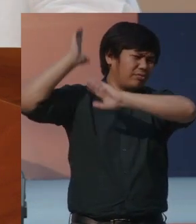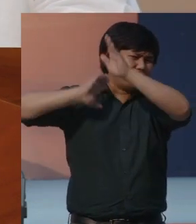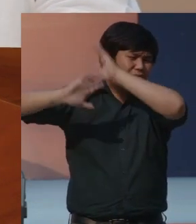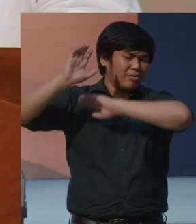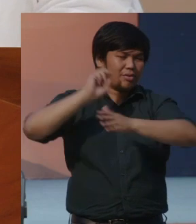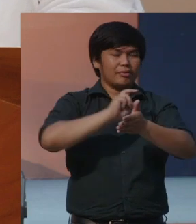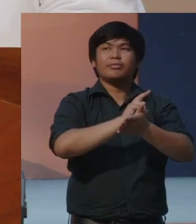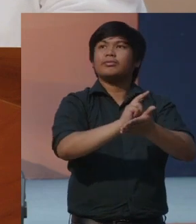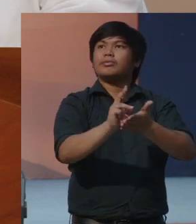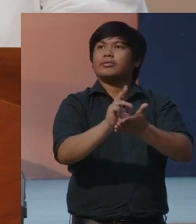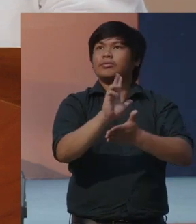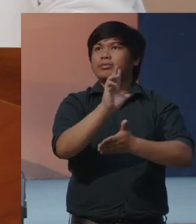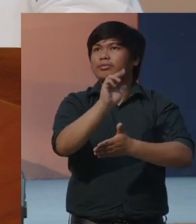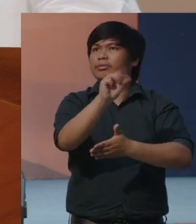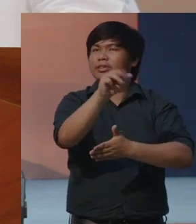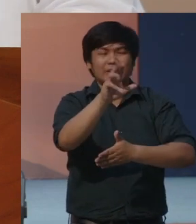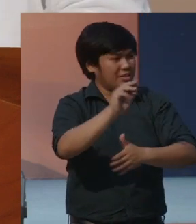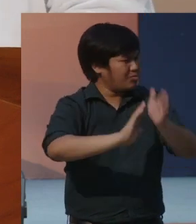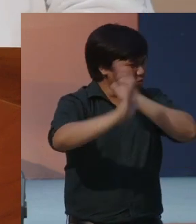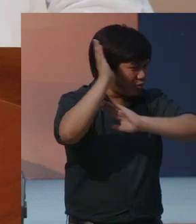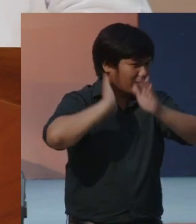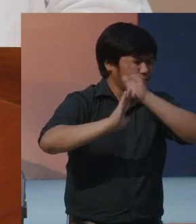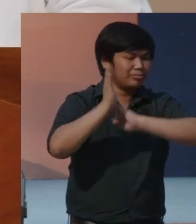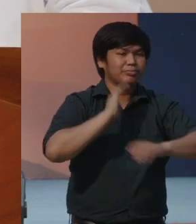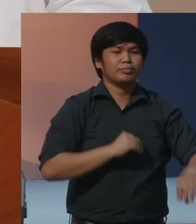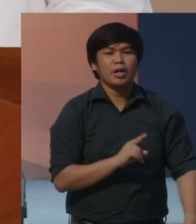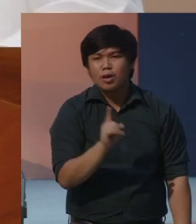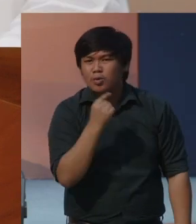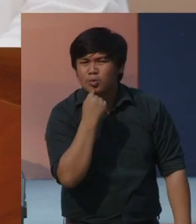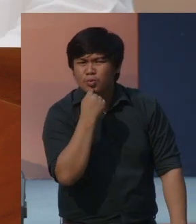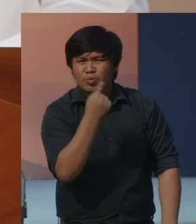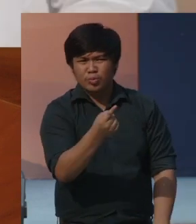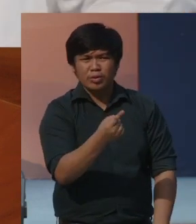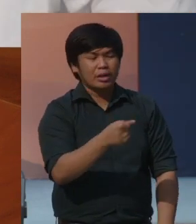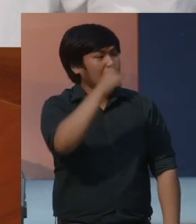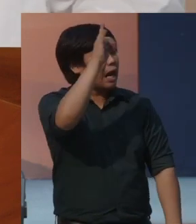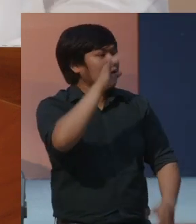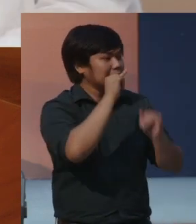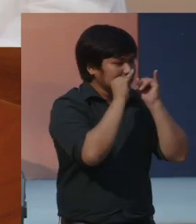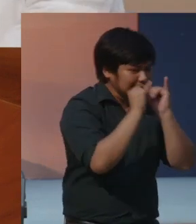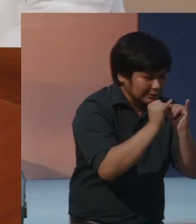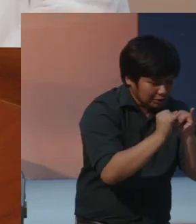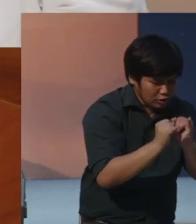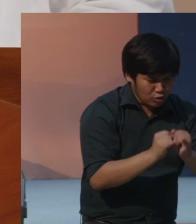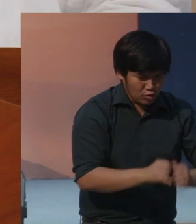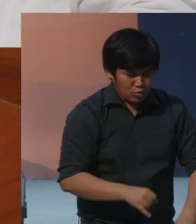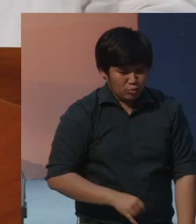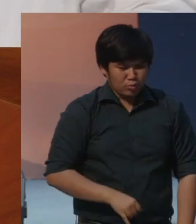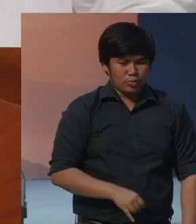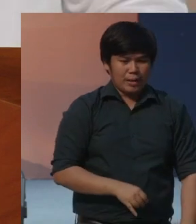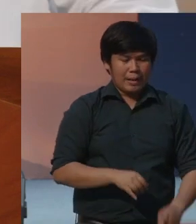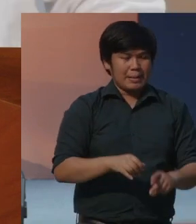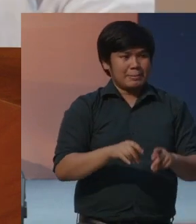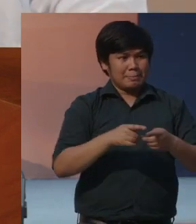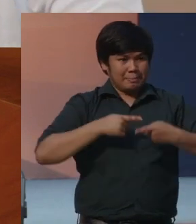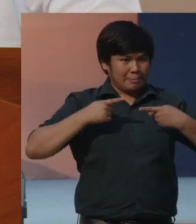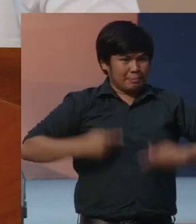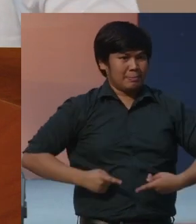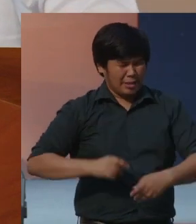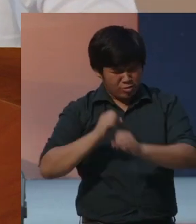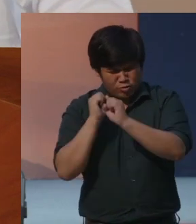verse 13 ng chapter 3. Ang instruction ng Panginoon, "And when the soles of the feet of the priests bearing the ark of